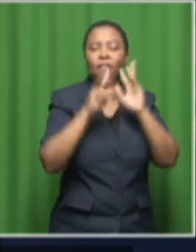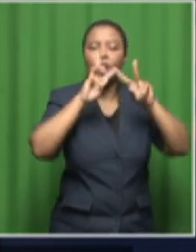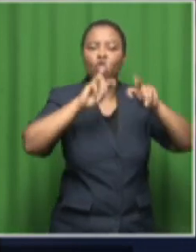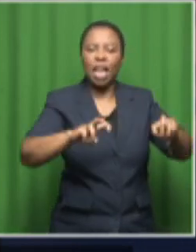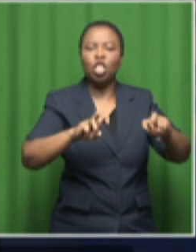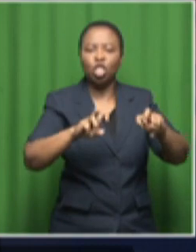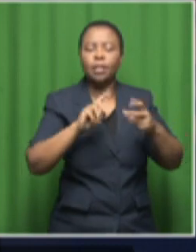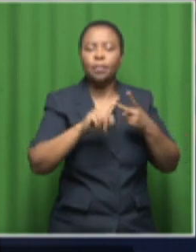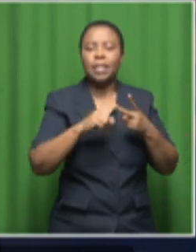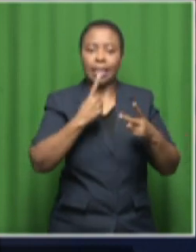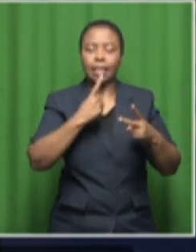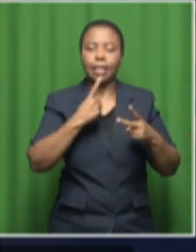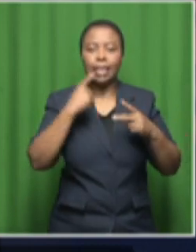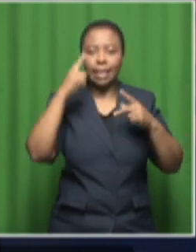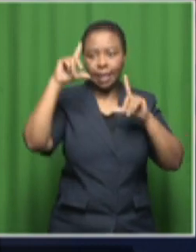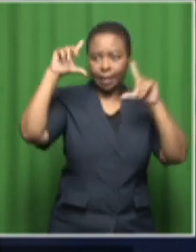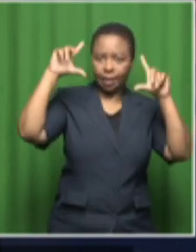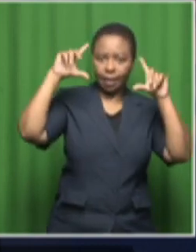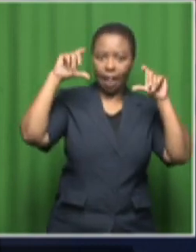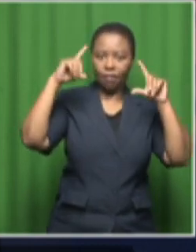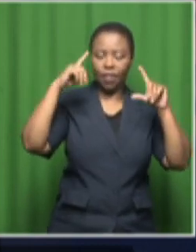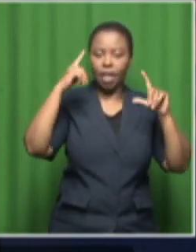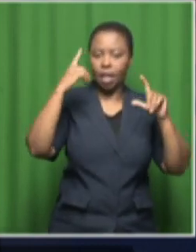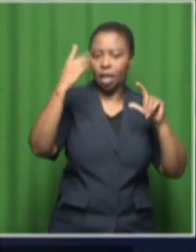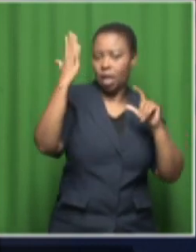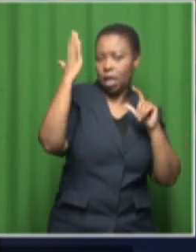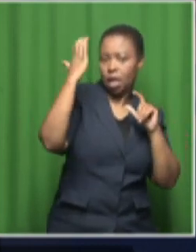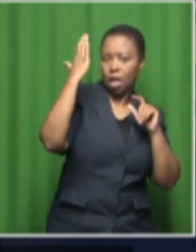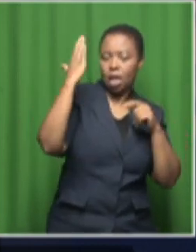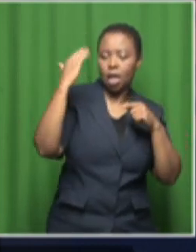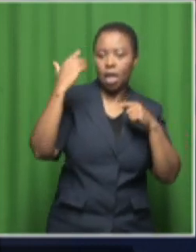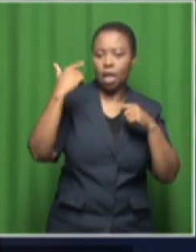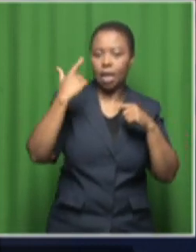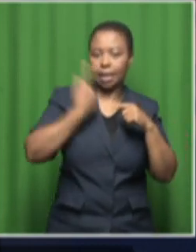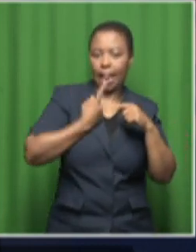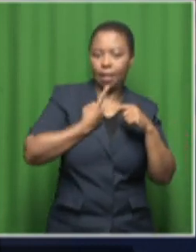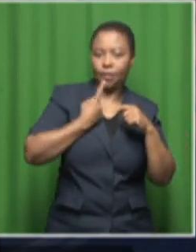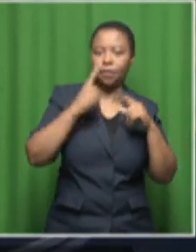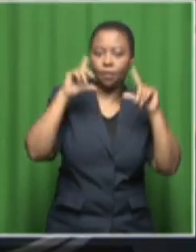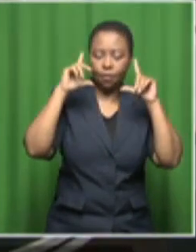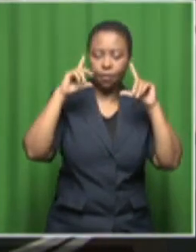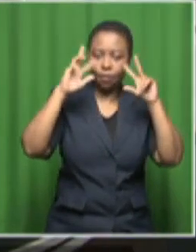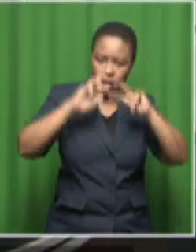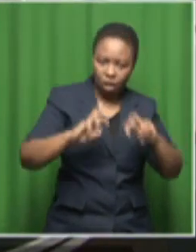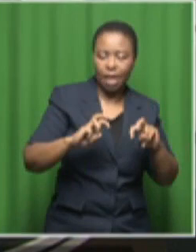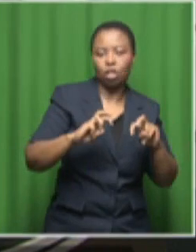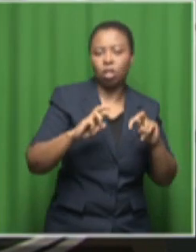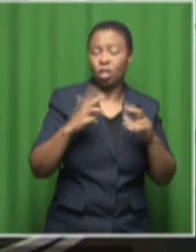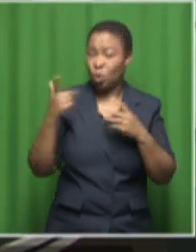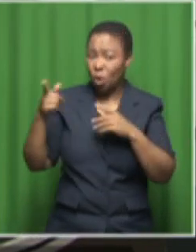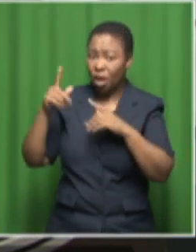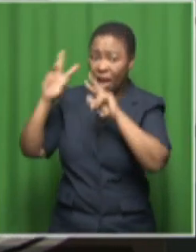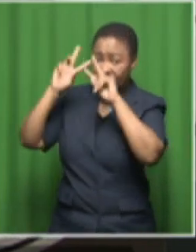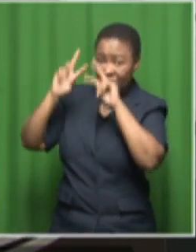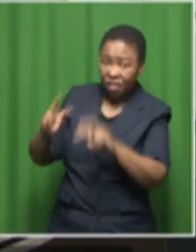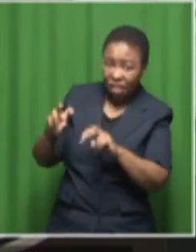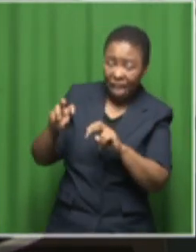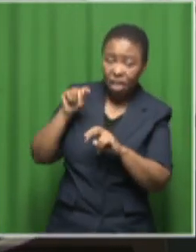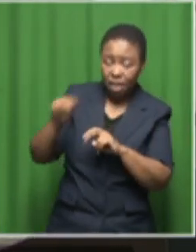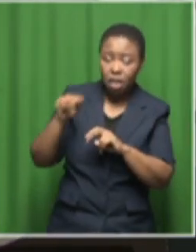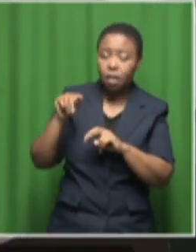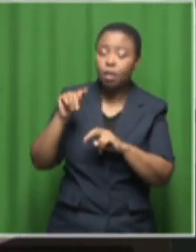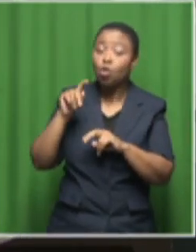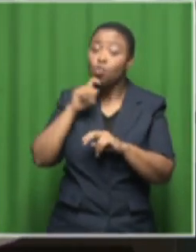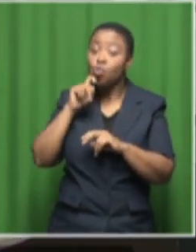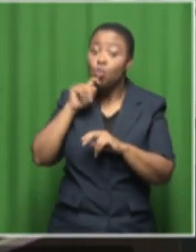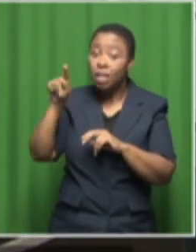well, selfie verification, just to further enhance that security feature. Does that verification also has to do with those